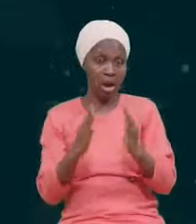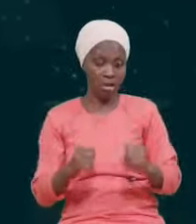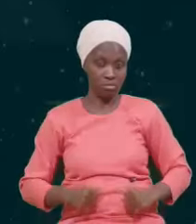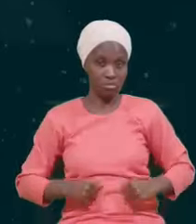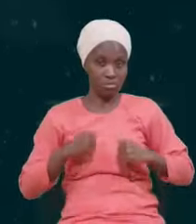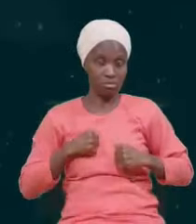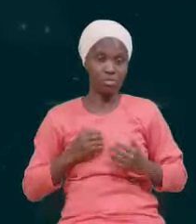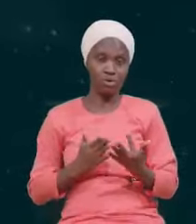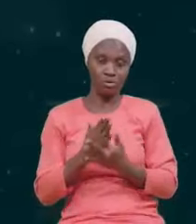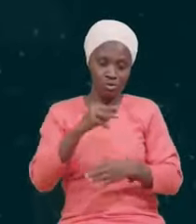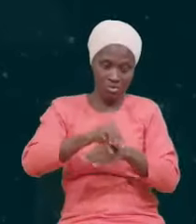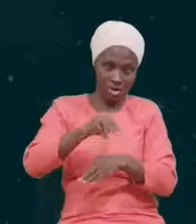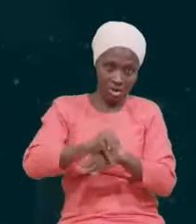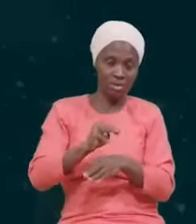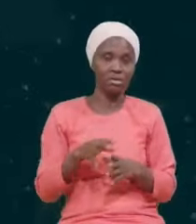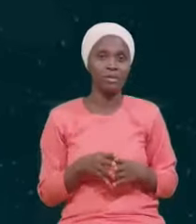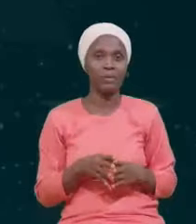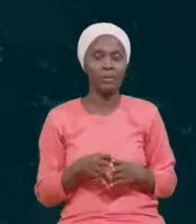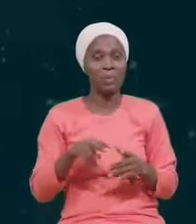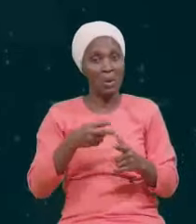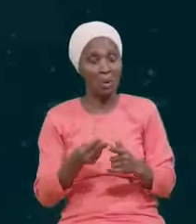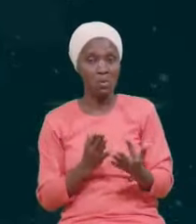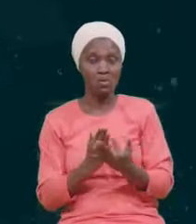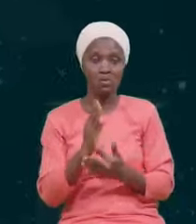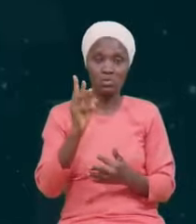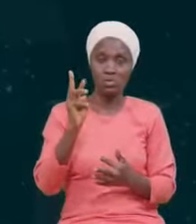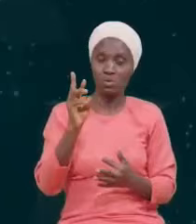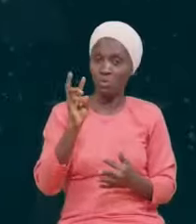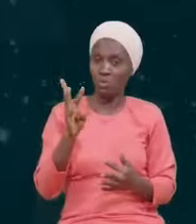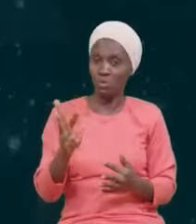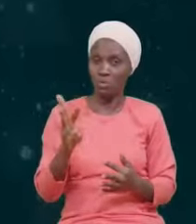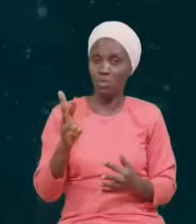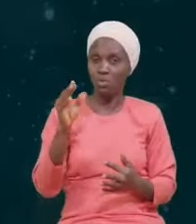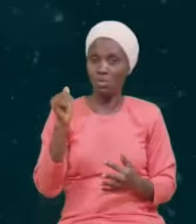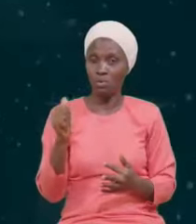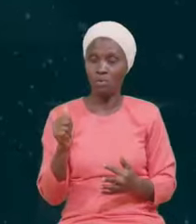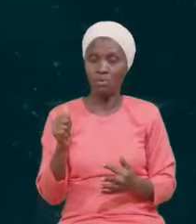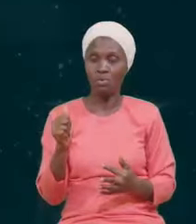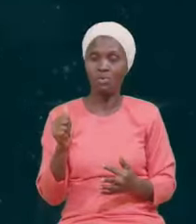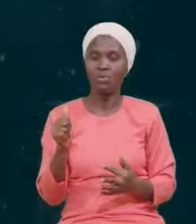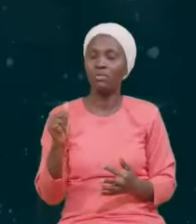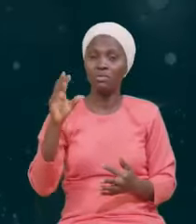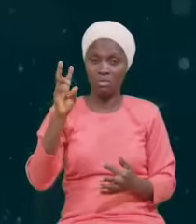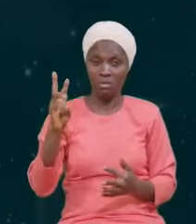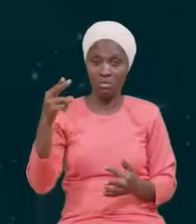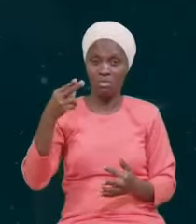via SMS or WhatsApp to